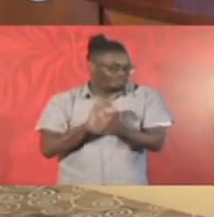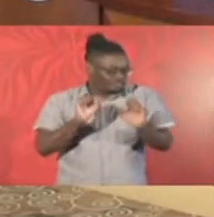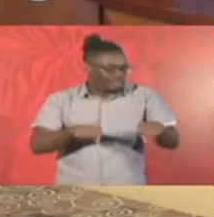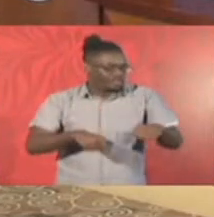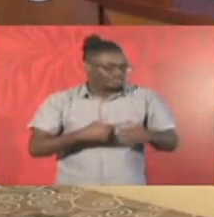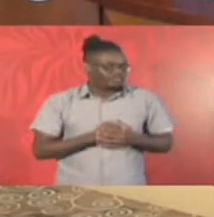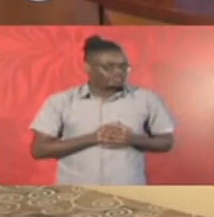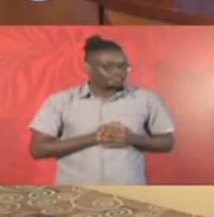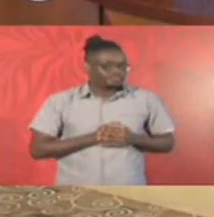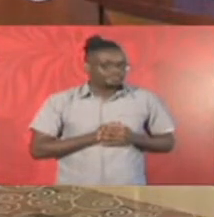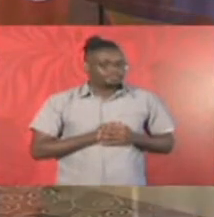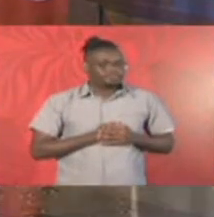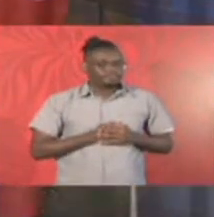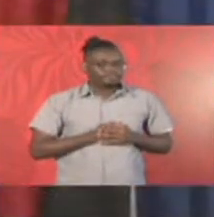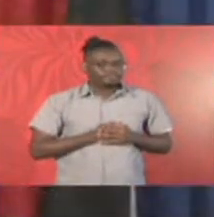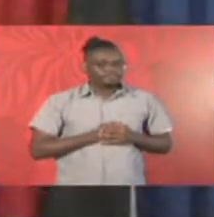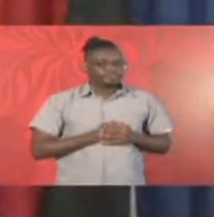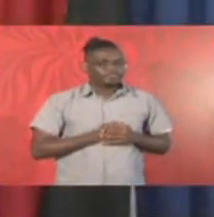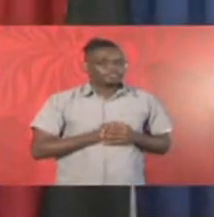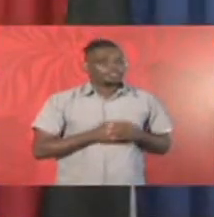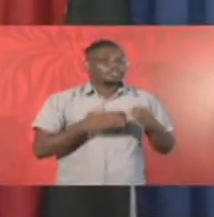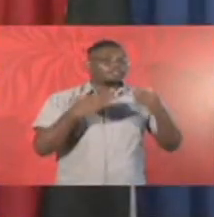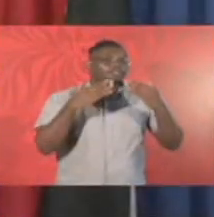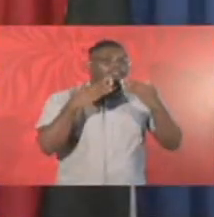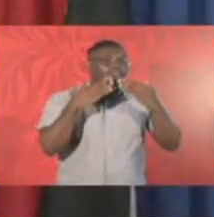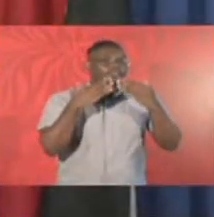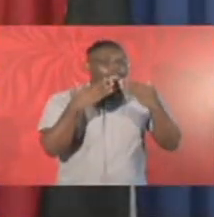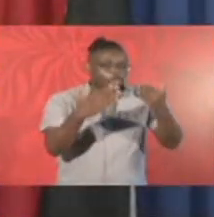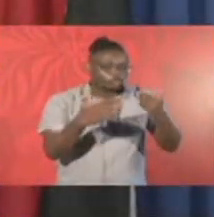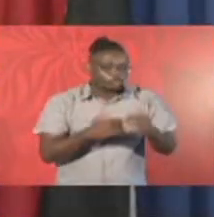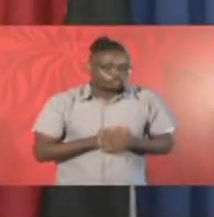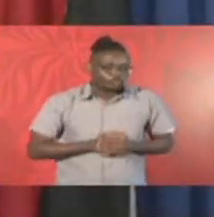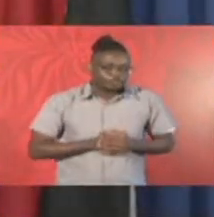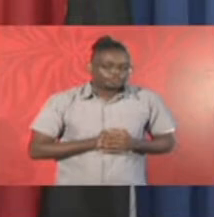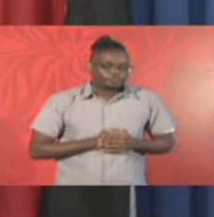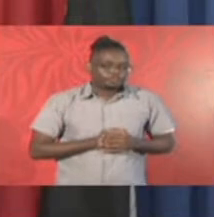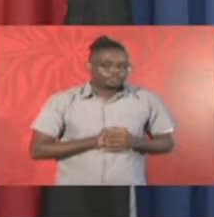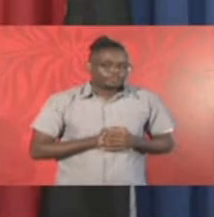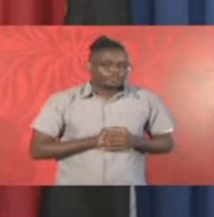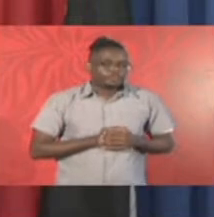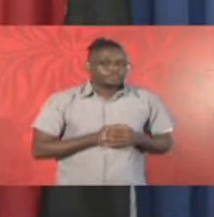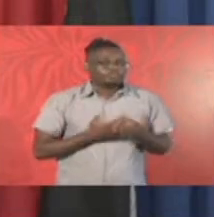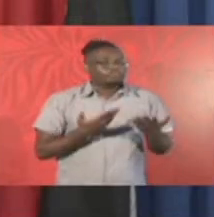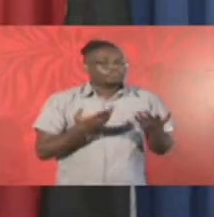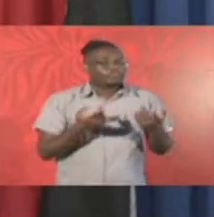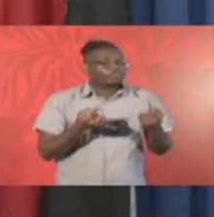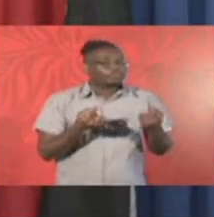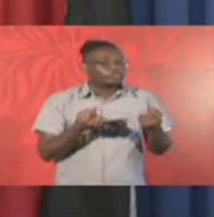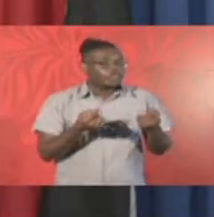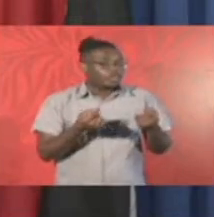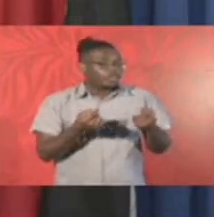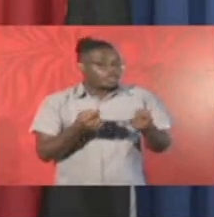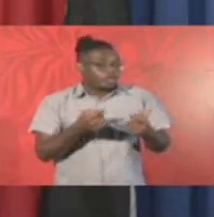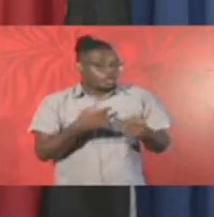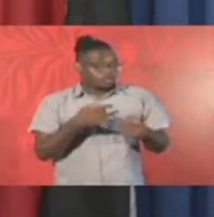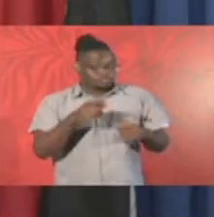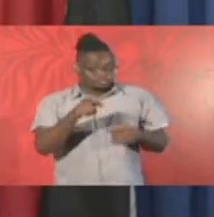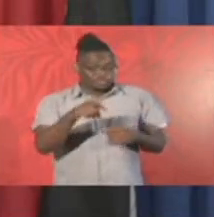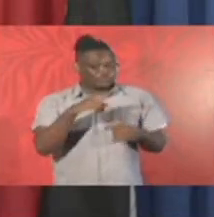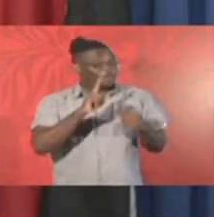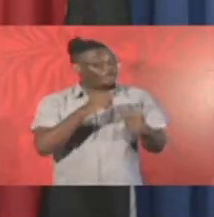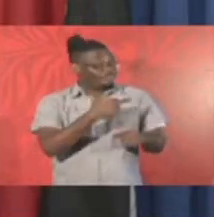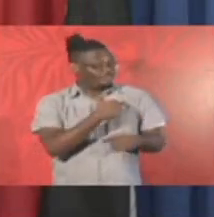Minister. Having said what I've just said about the religious bodies, today I want